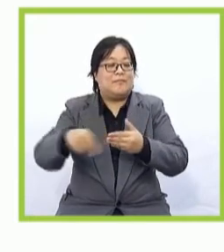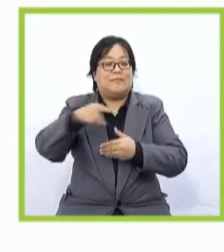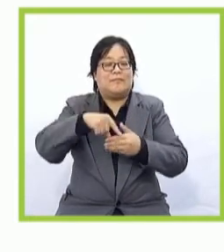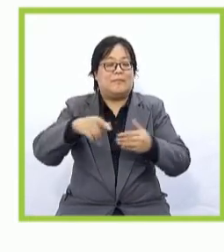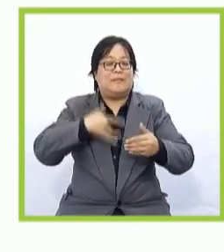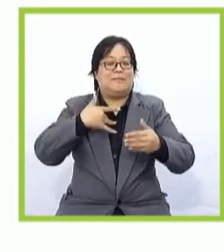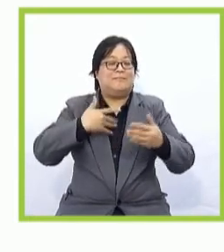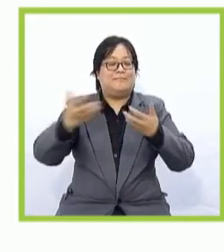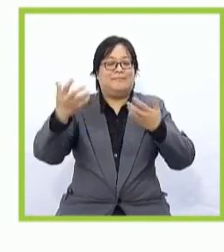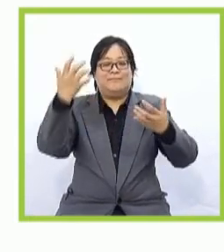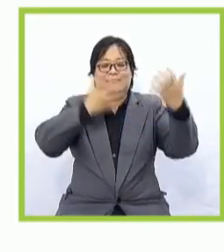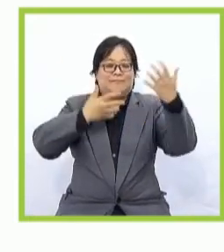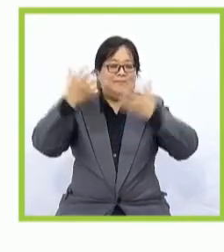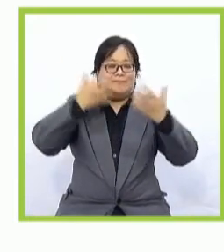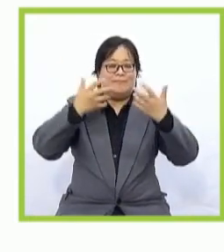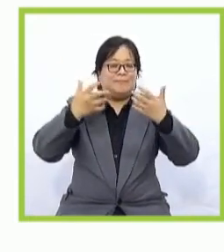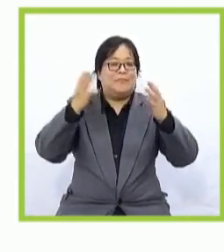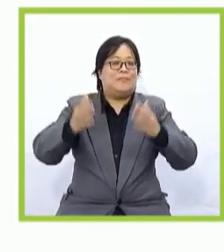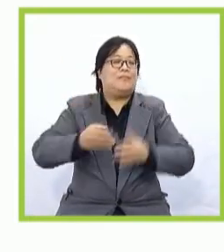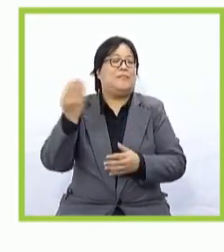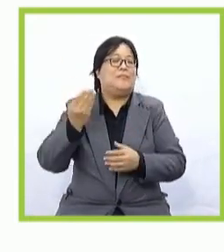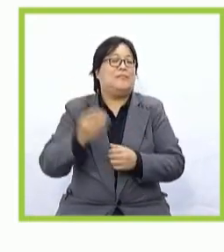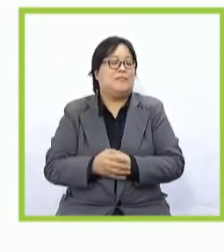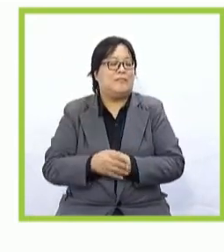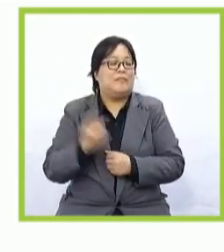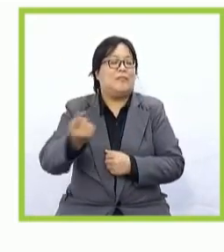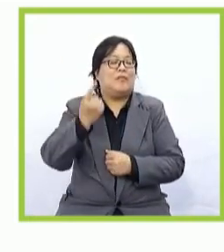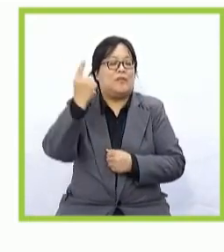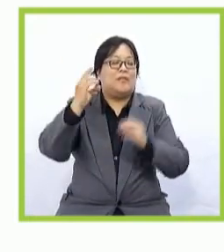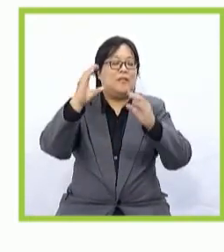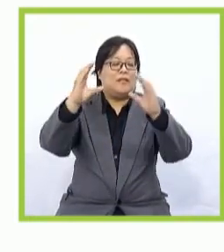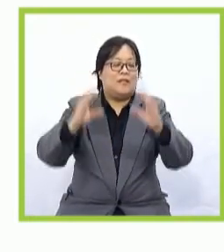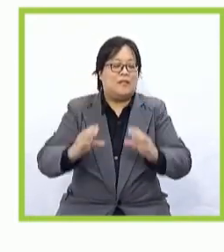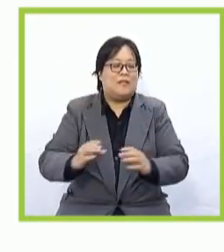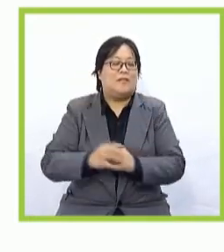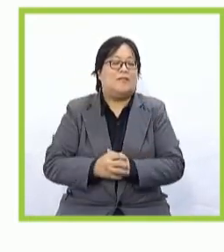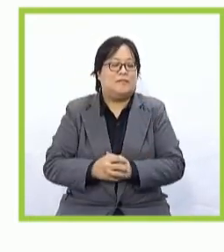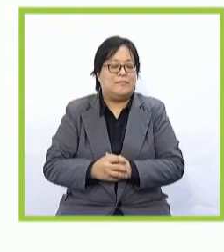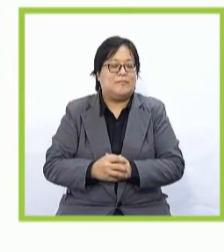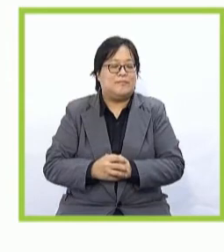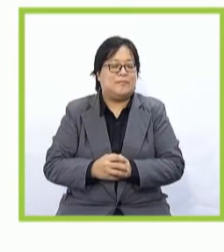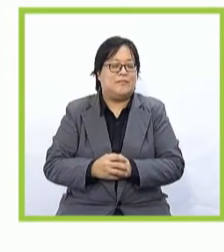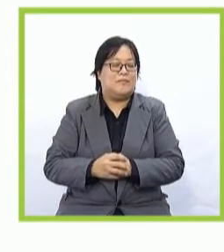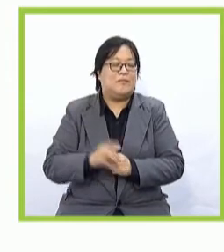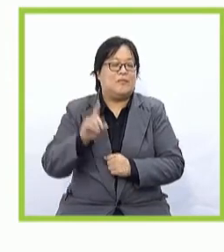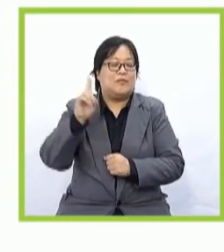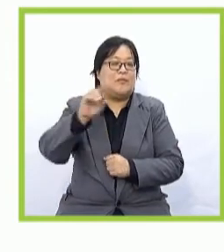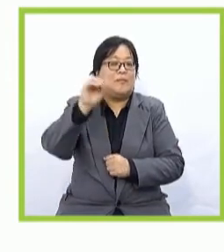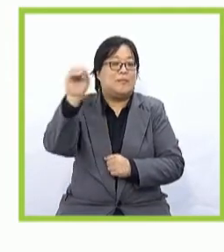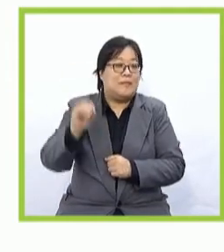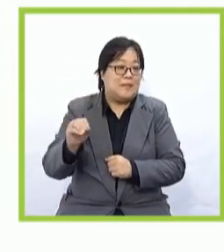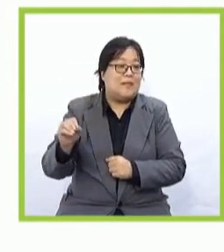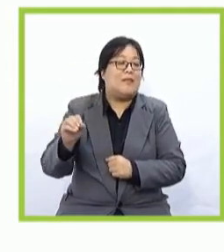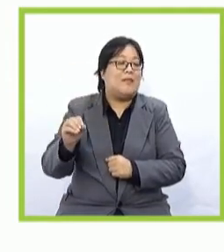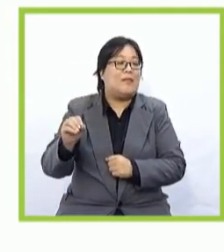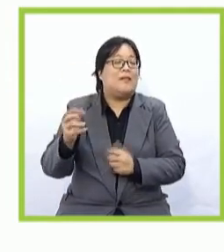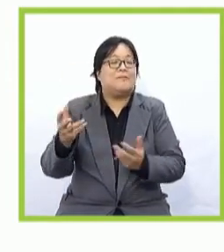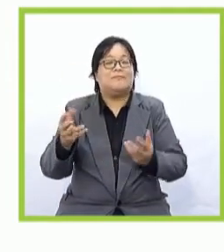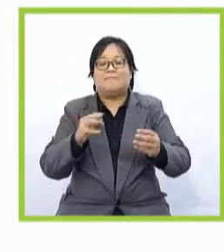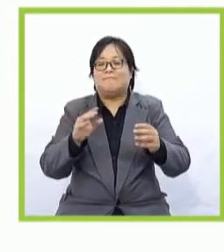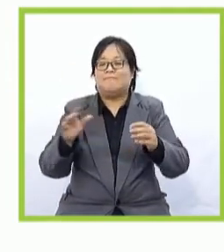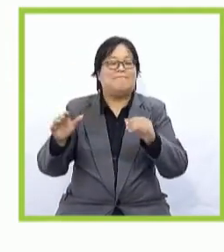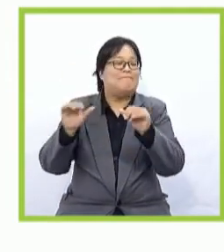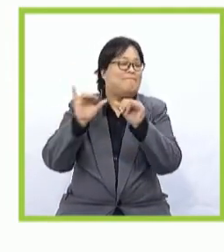divided as ordinary people. And one of the ways in which the 1% manages to